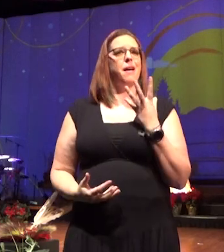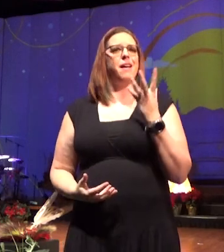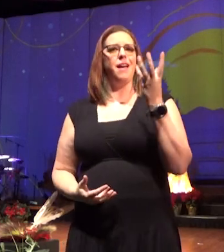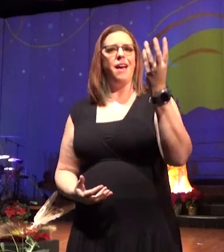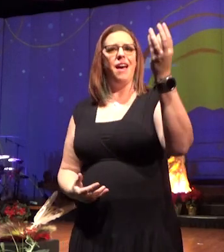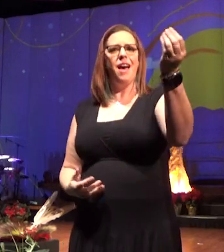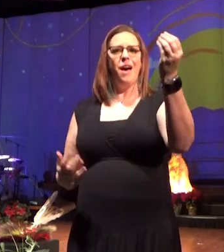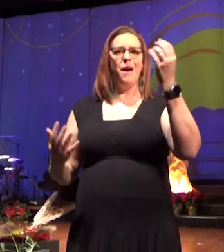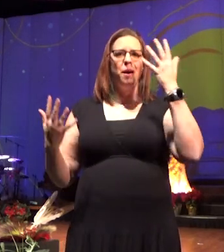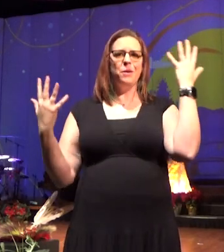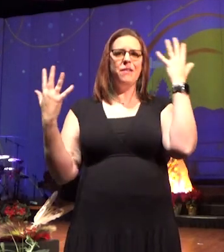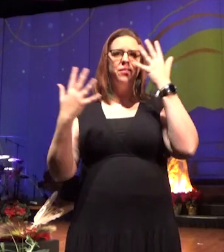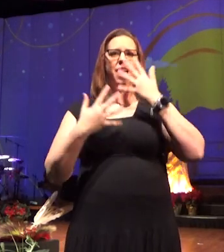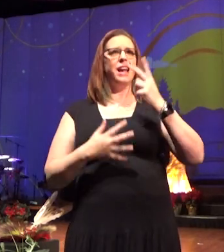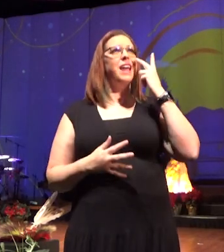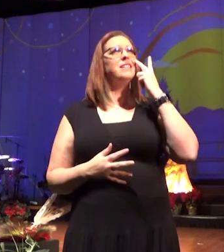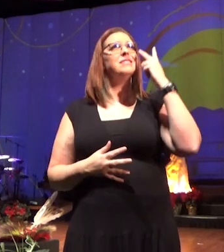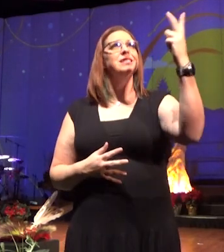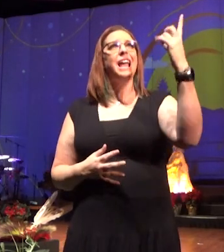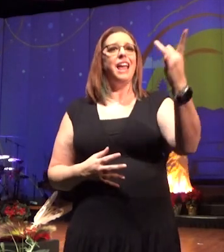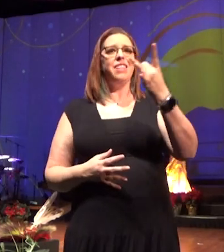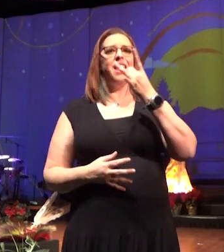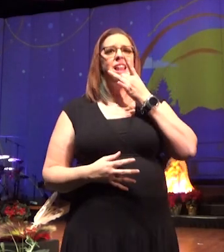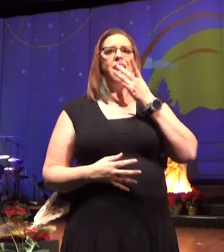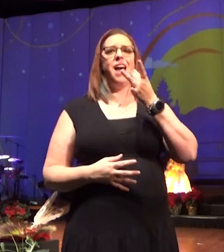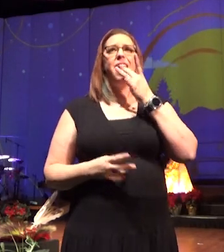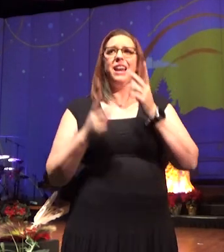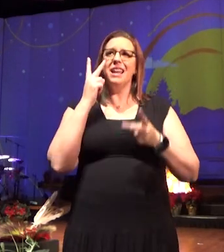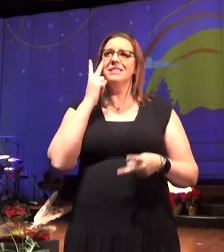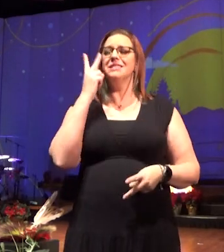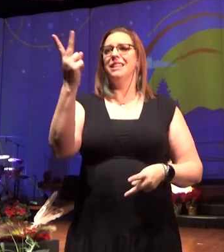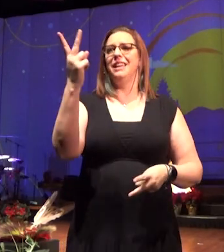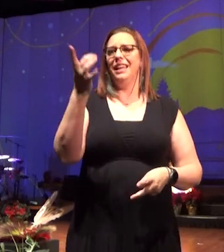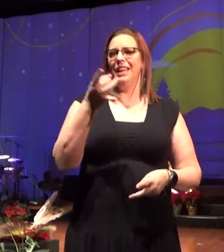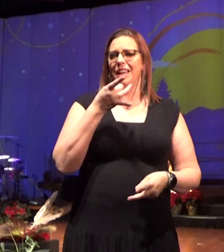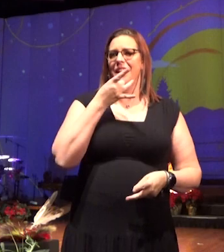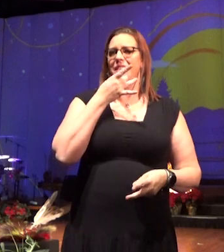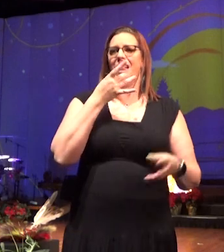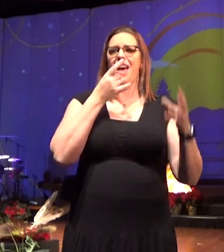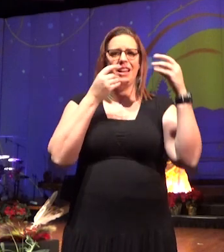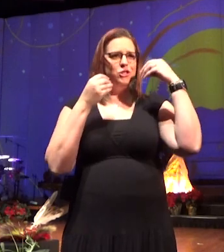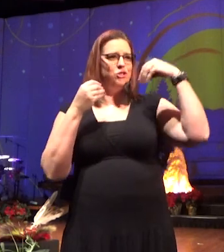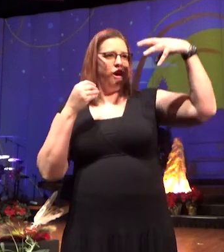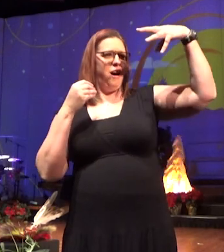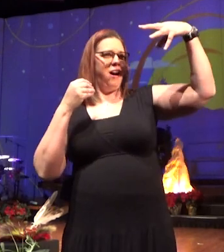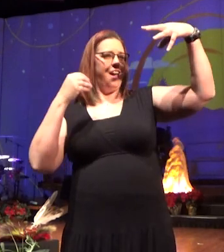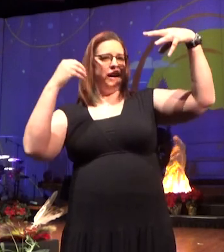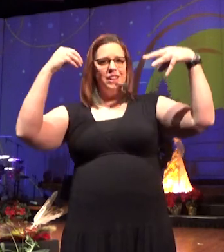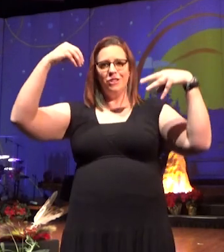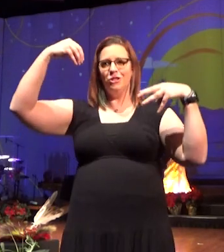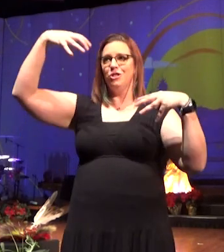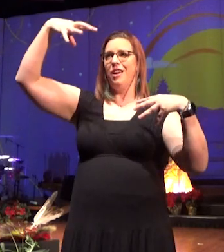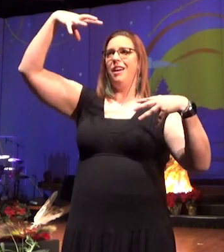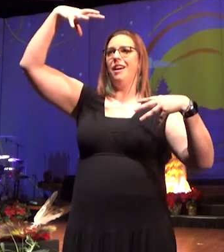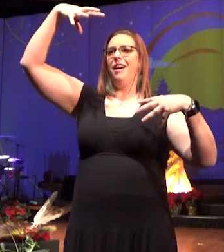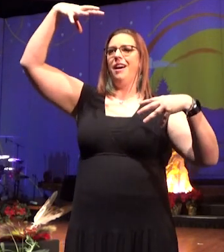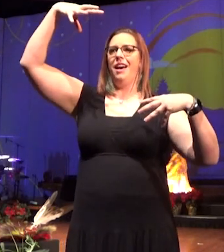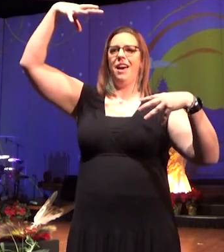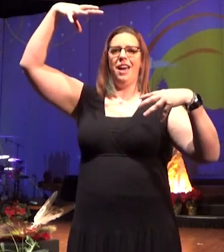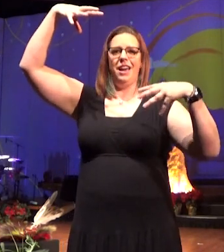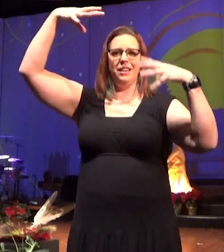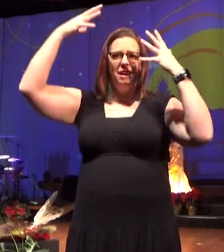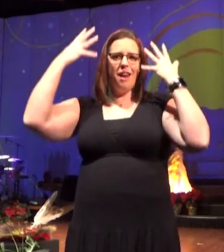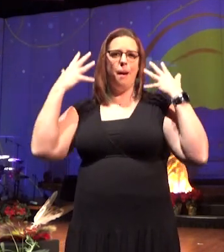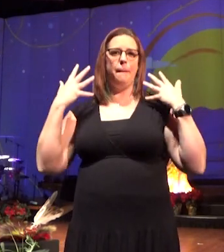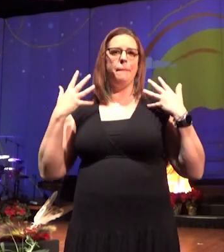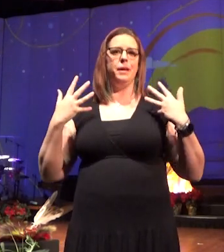Coming out of the dark, I see the light, I see the light, shining, shining on